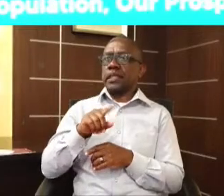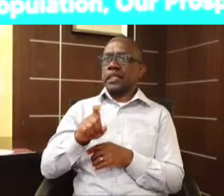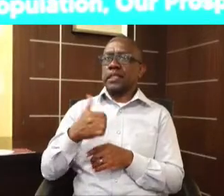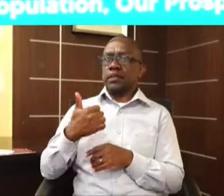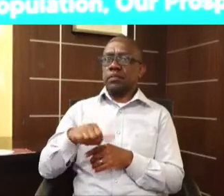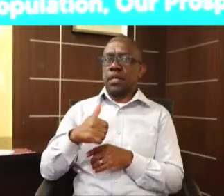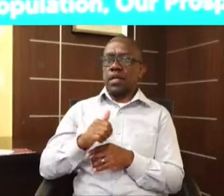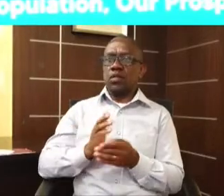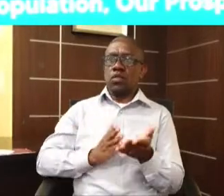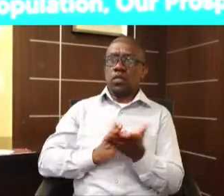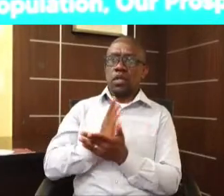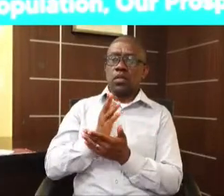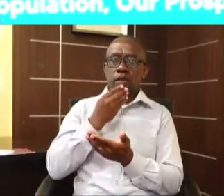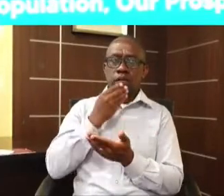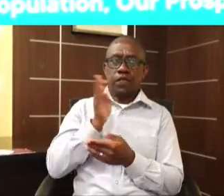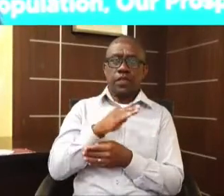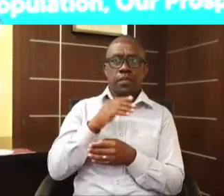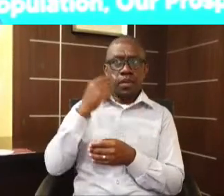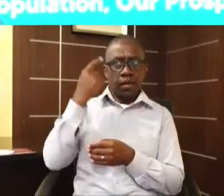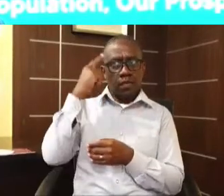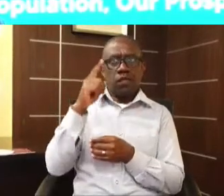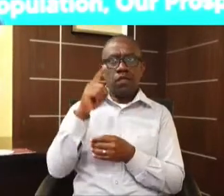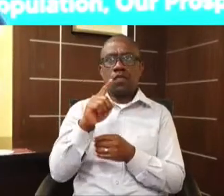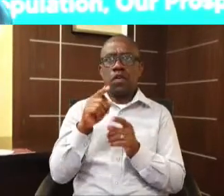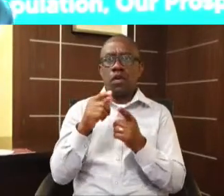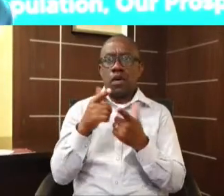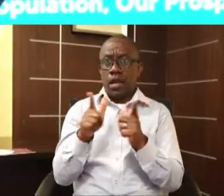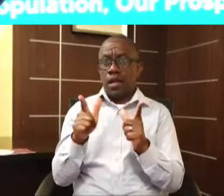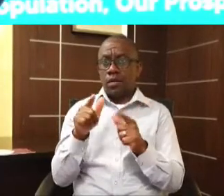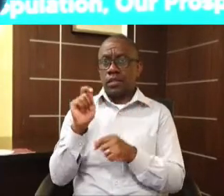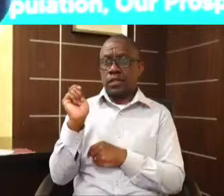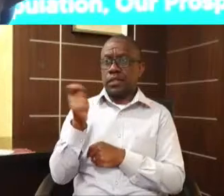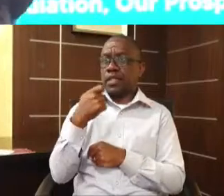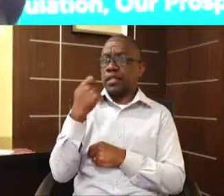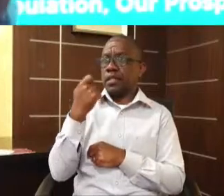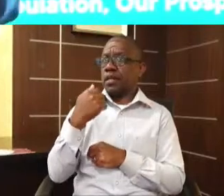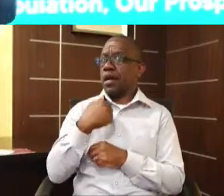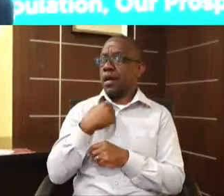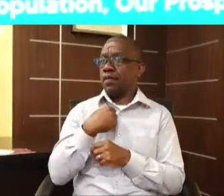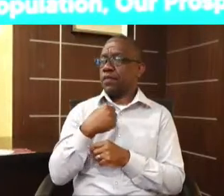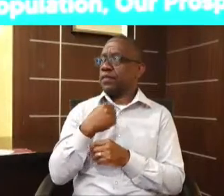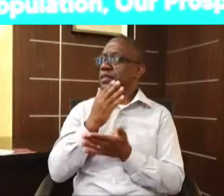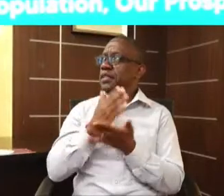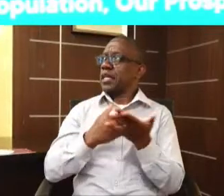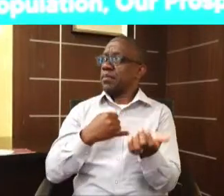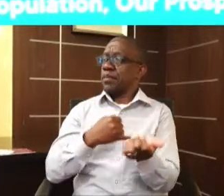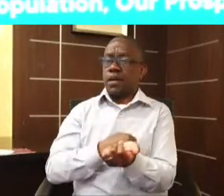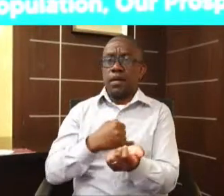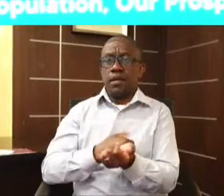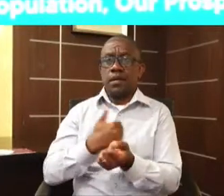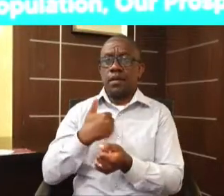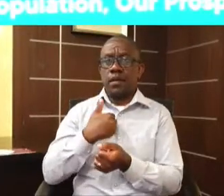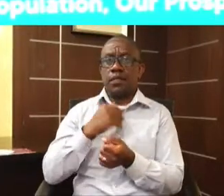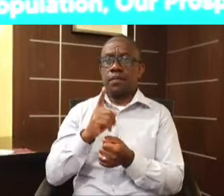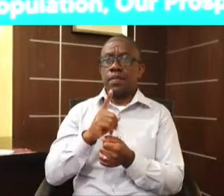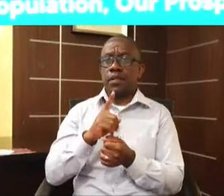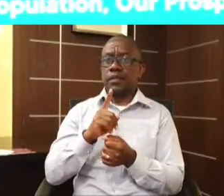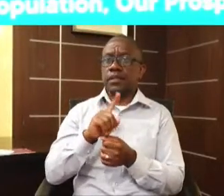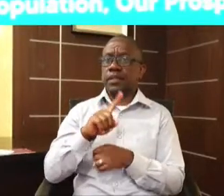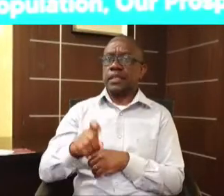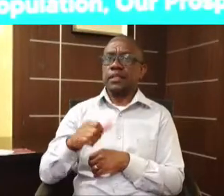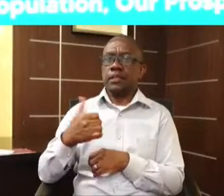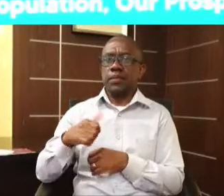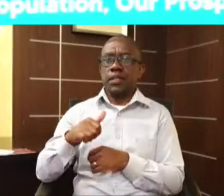feedback based on those major languages in Kenya. They have succeeded in Ghana, but they are yet to test the ones in